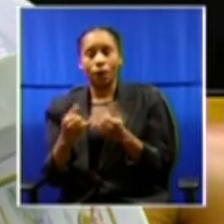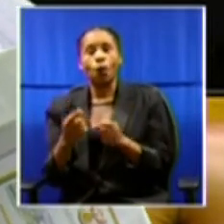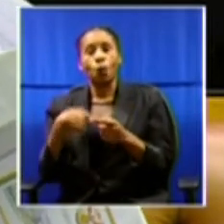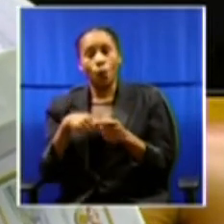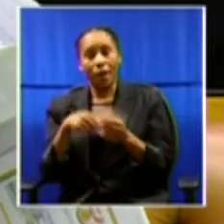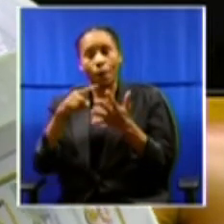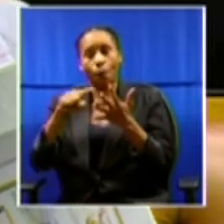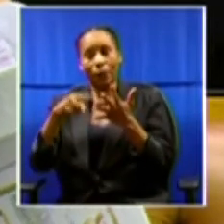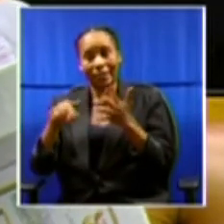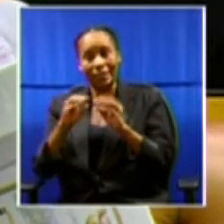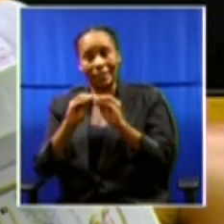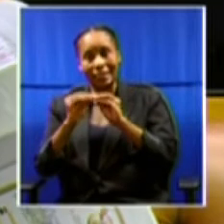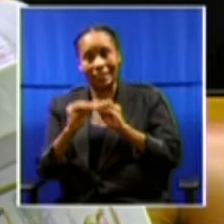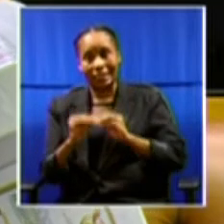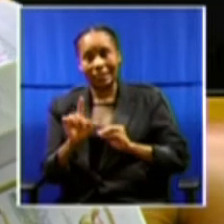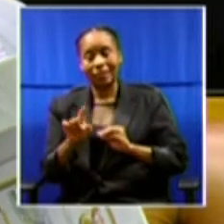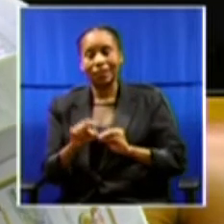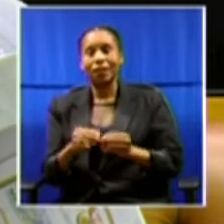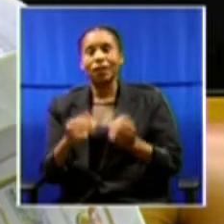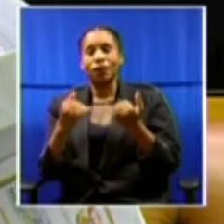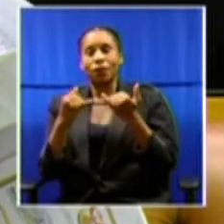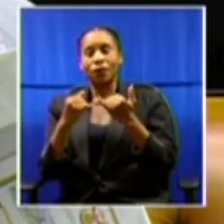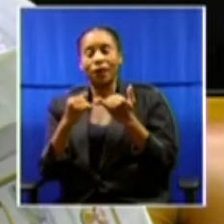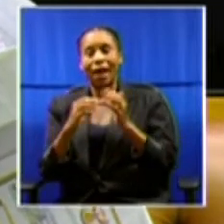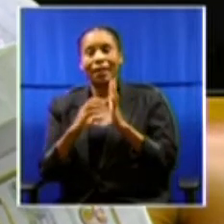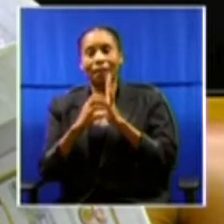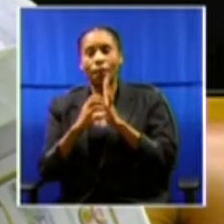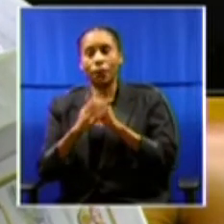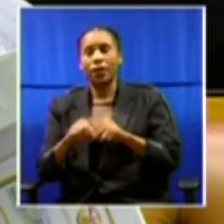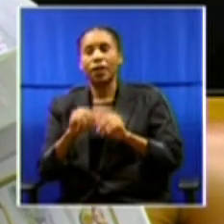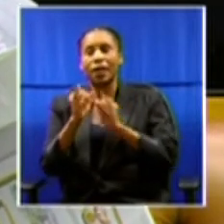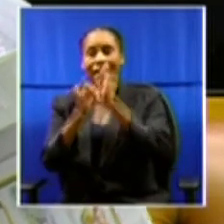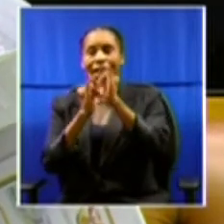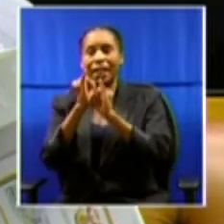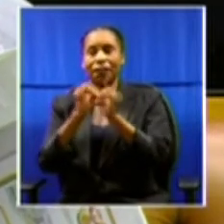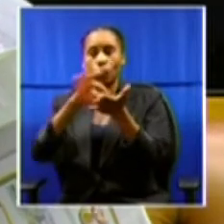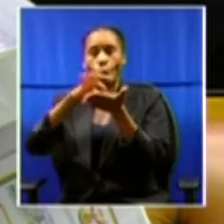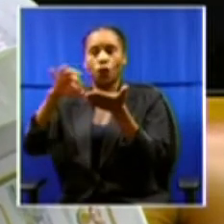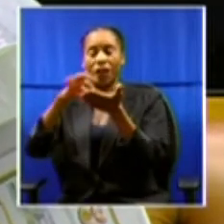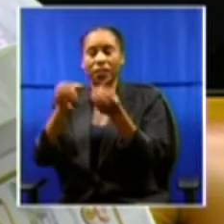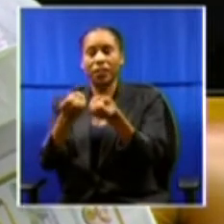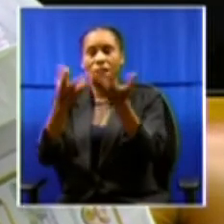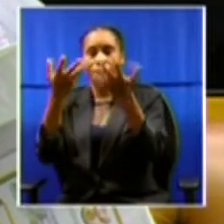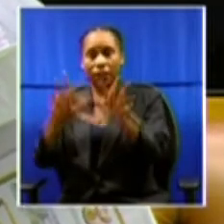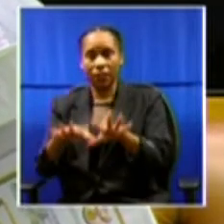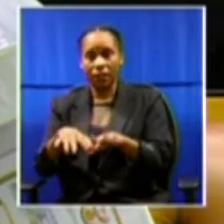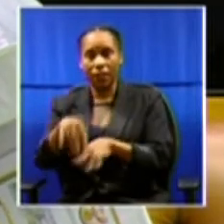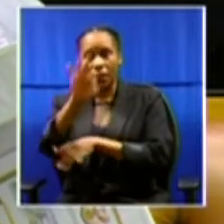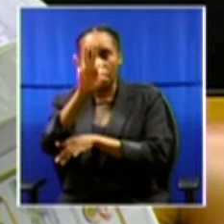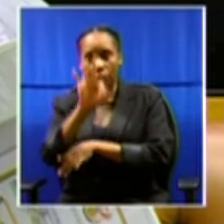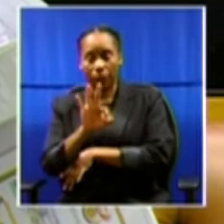that. For instance, 11 contracts have been awarded, and 3 will be